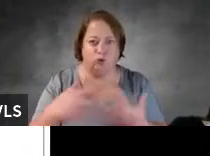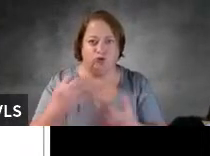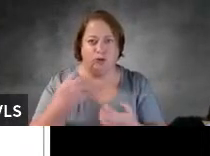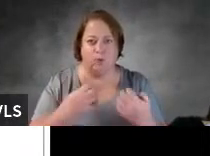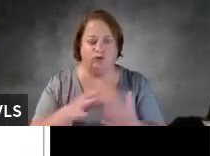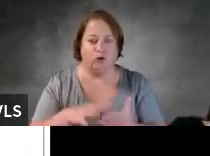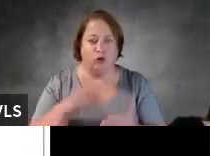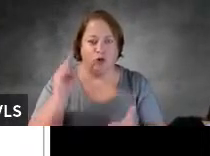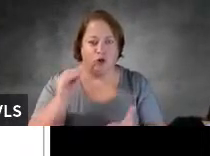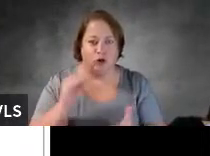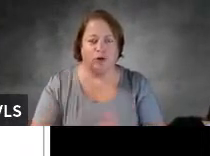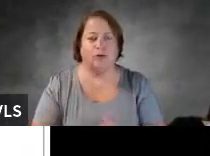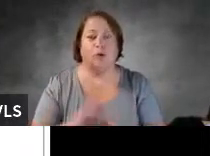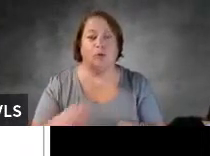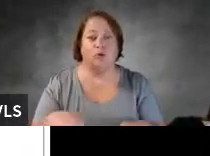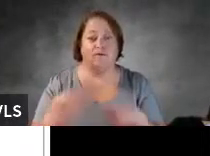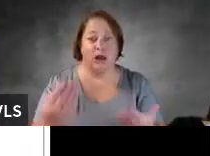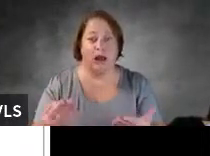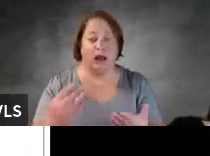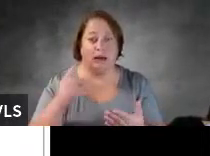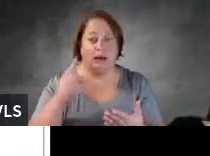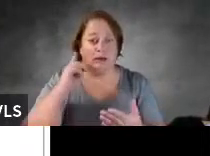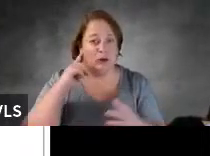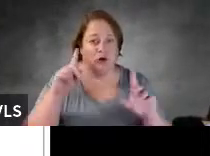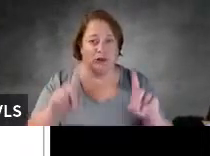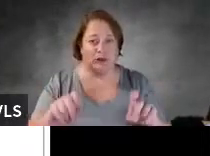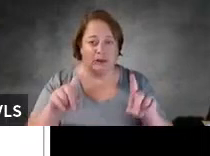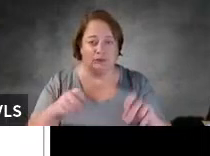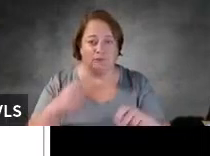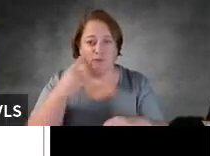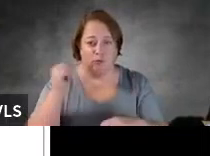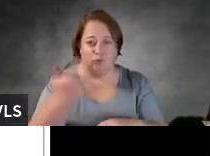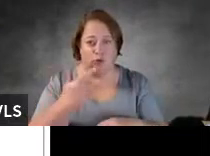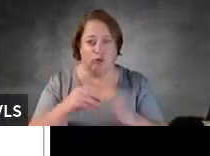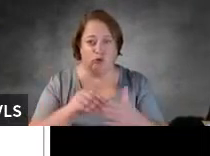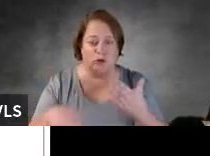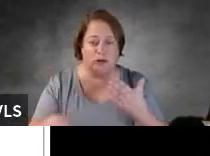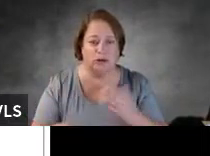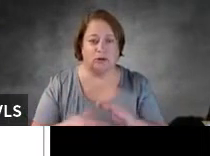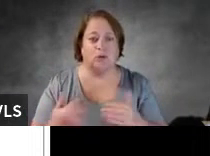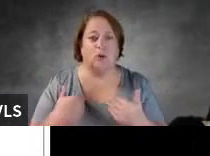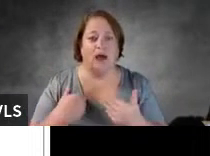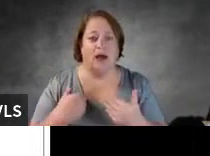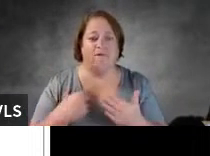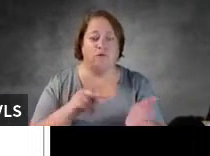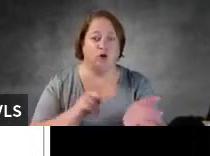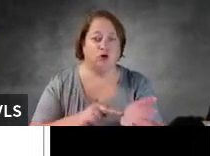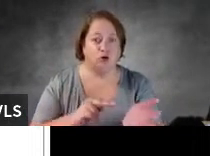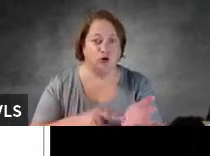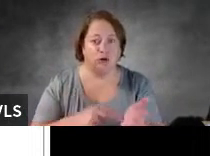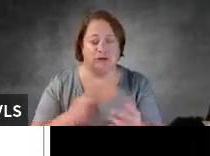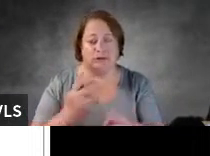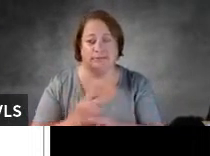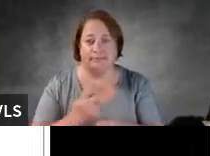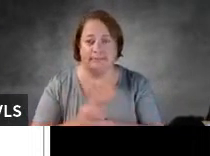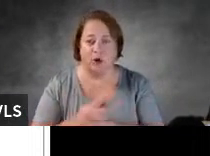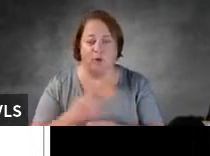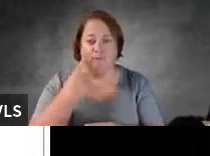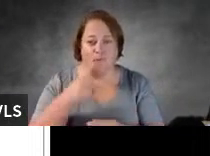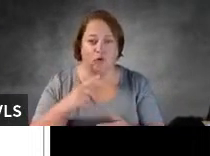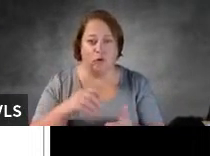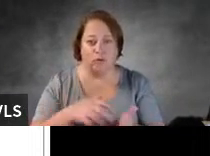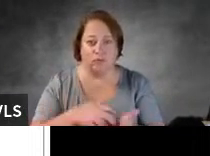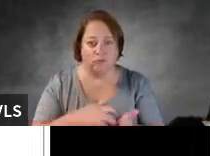learning. We provide hearing screenings for all students. We have significant nursing care for our medically fragile